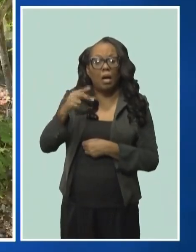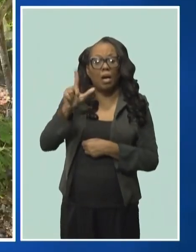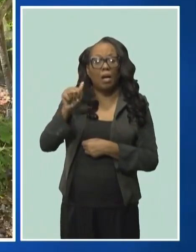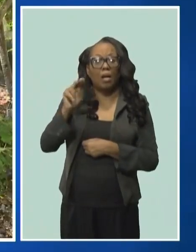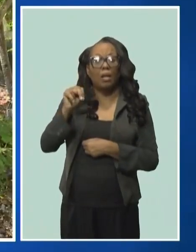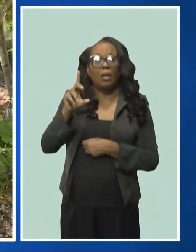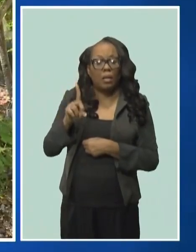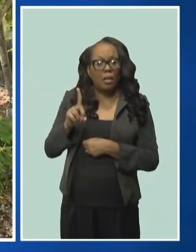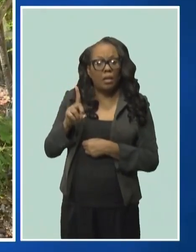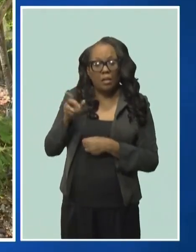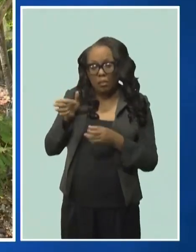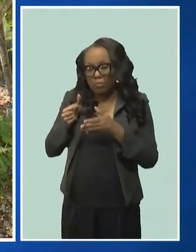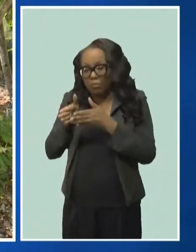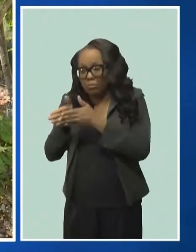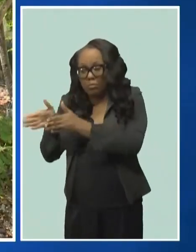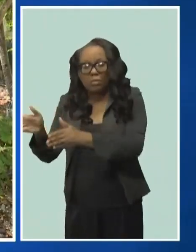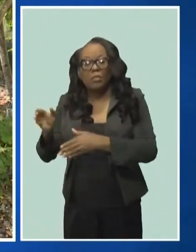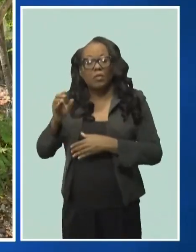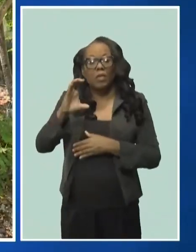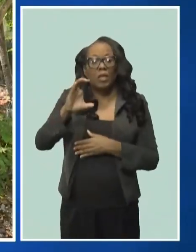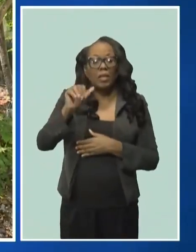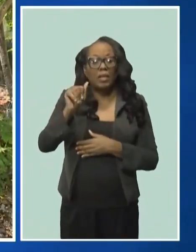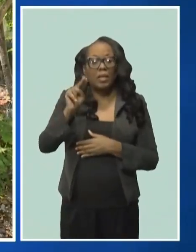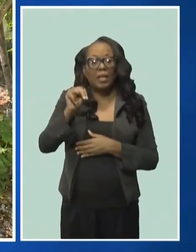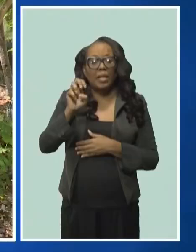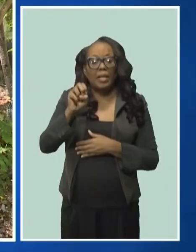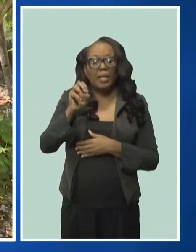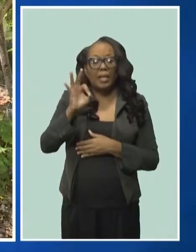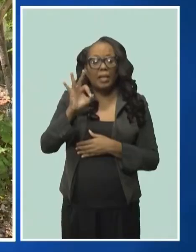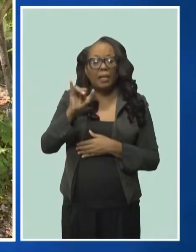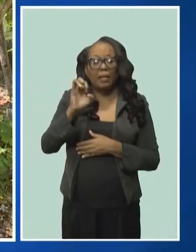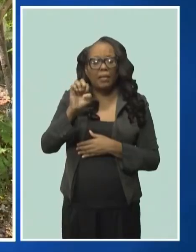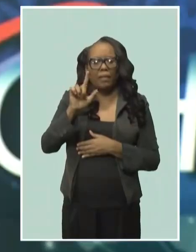into Cane Field, to see what is happening in there.